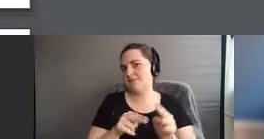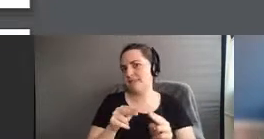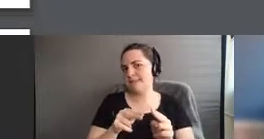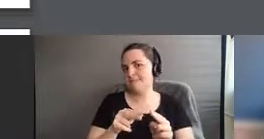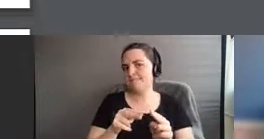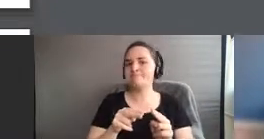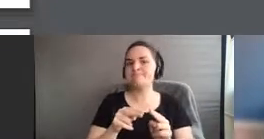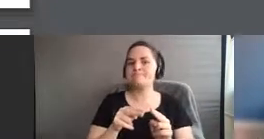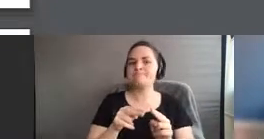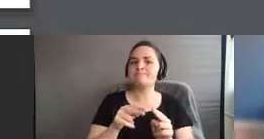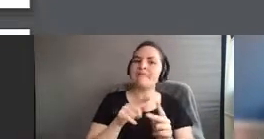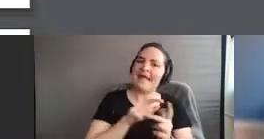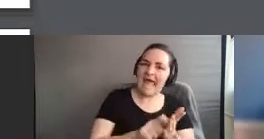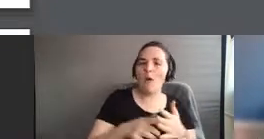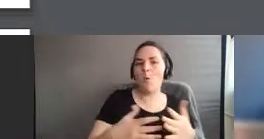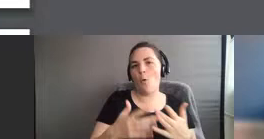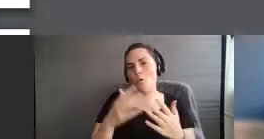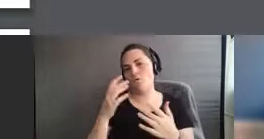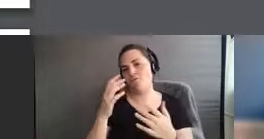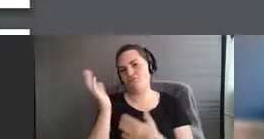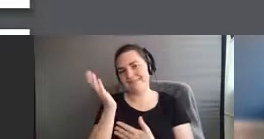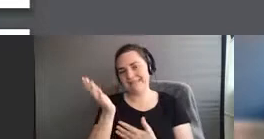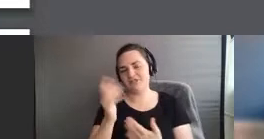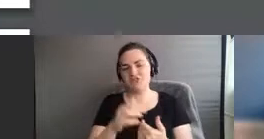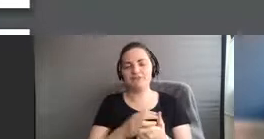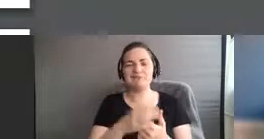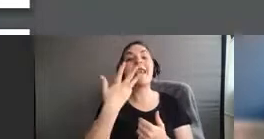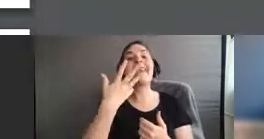the presentation, that's 90% of the module.